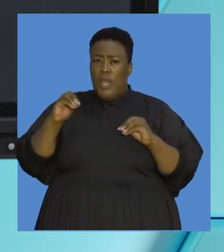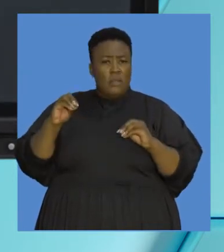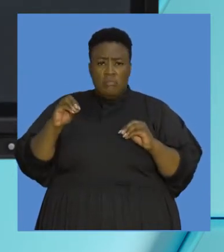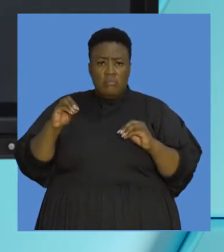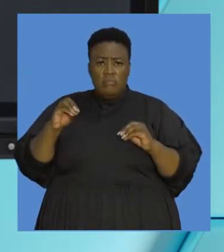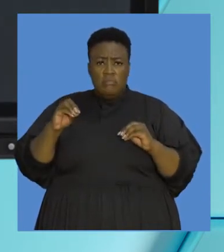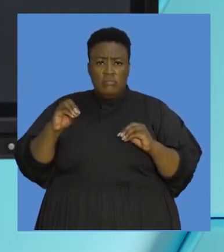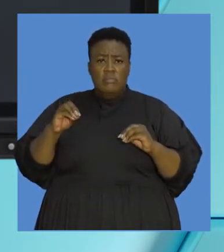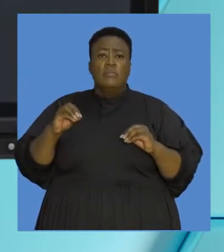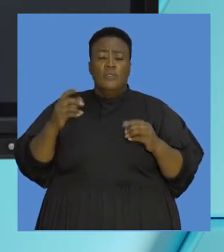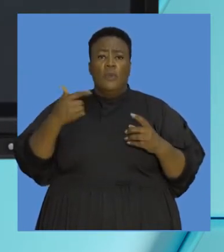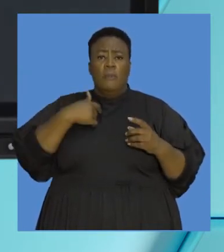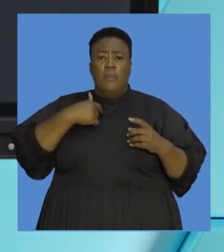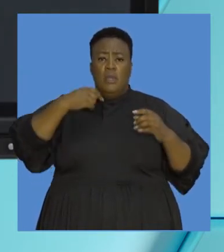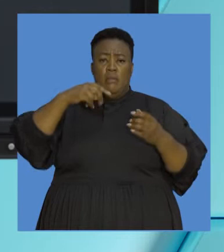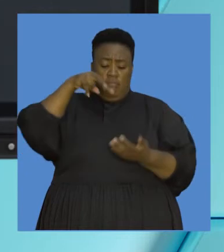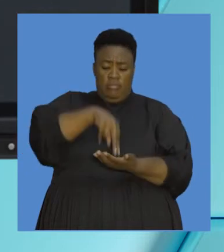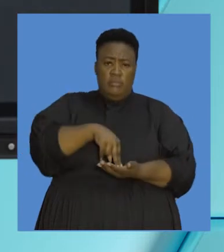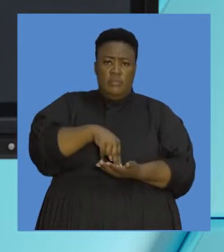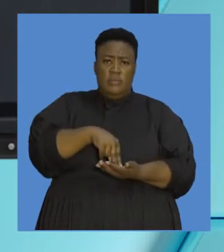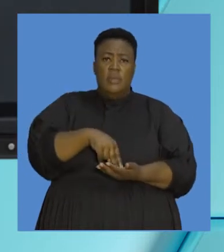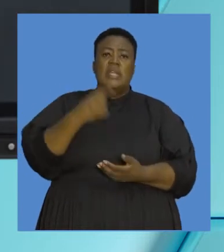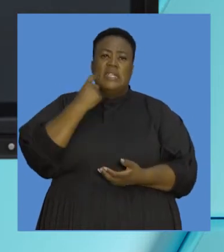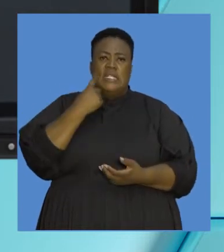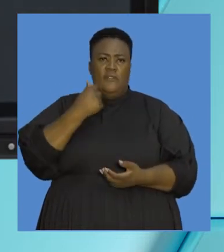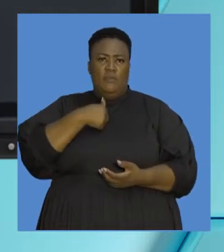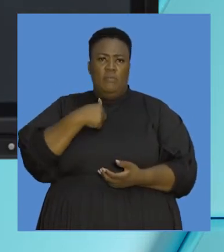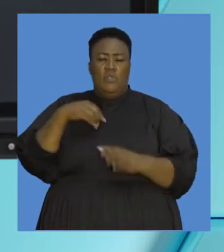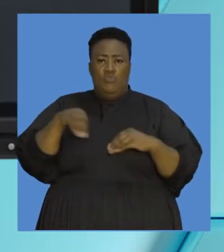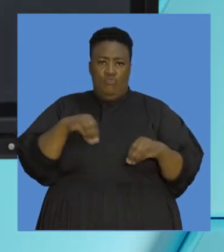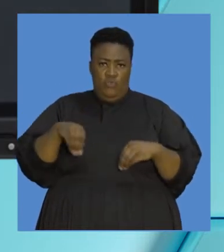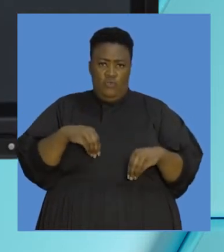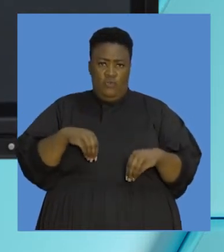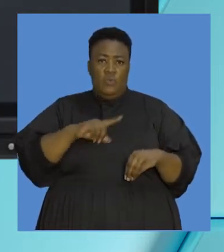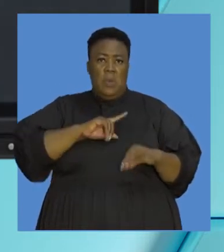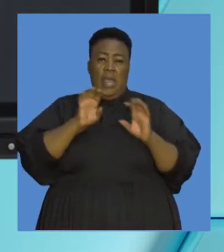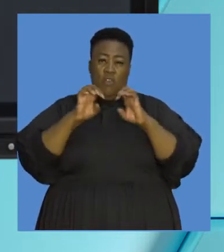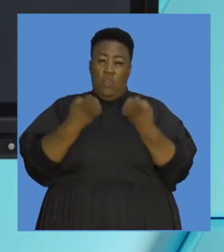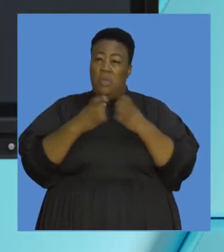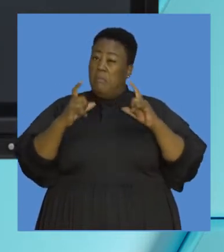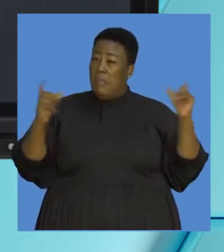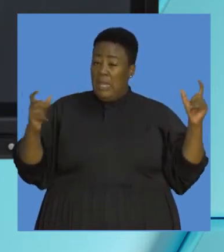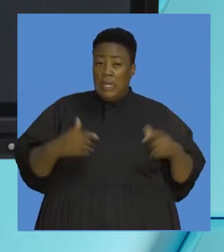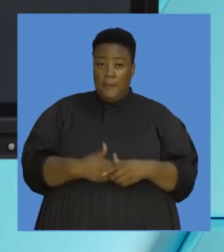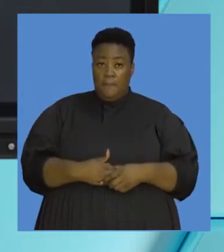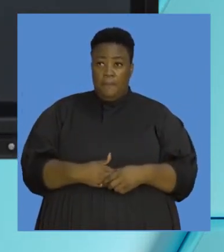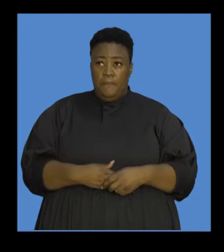moving, I'm big, you can come to me. So I go to the earth because I'm smaller, it's easier for me to move,